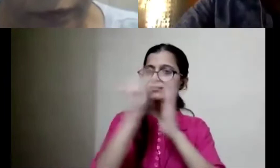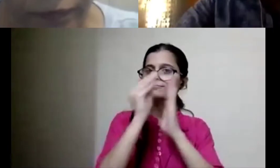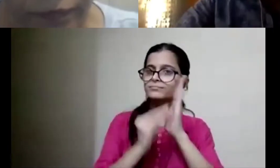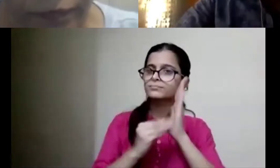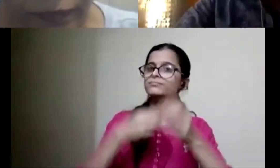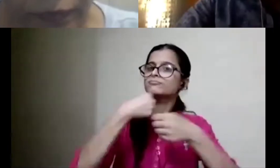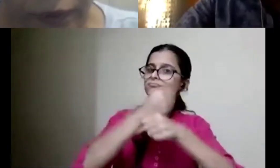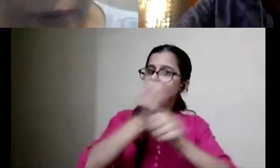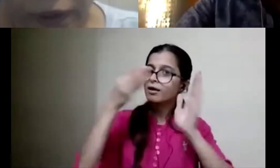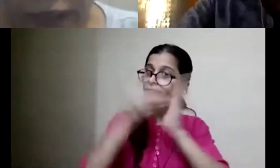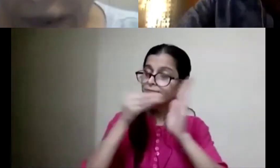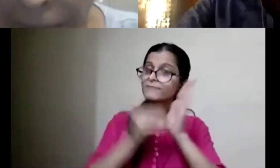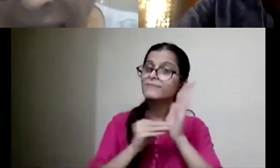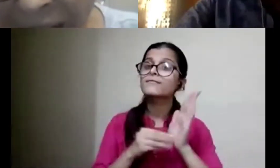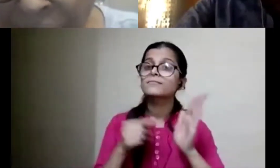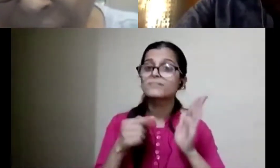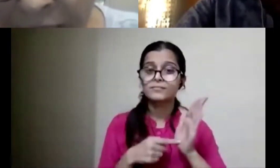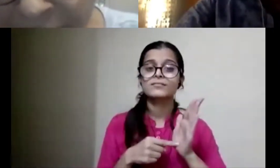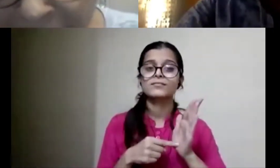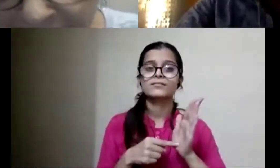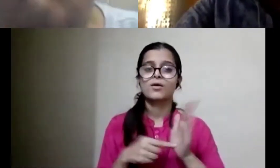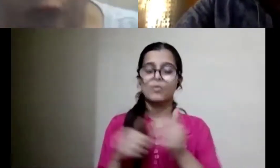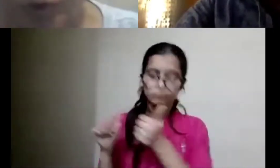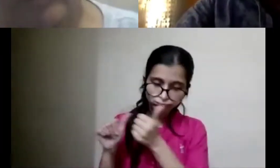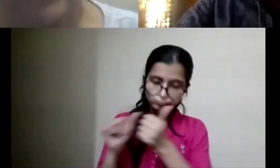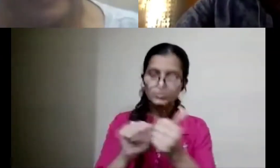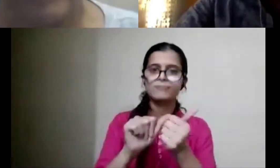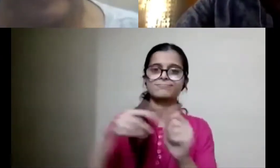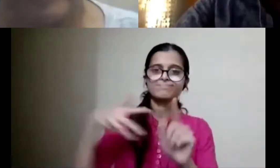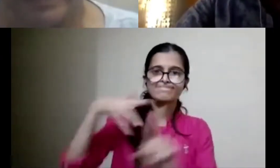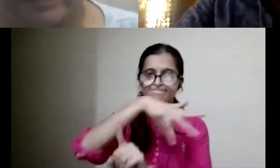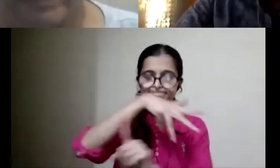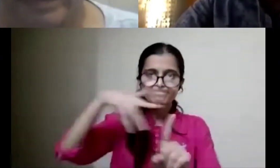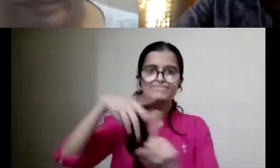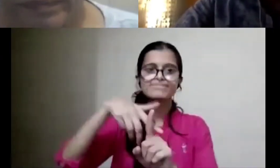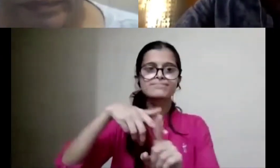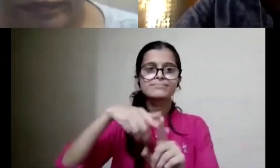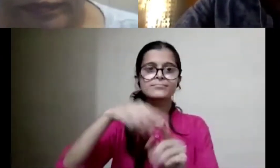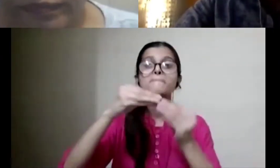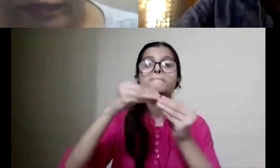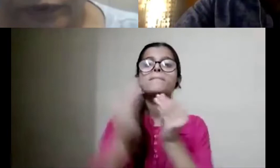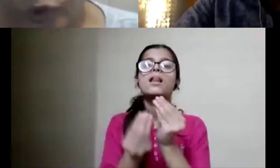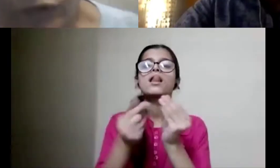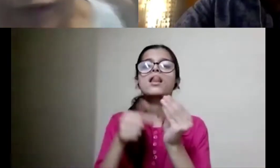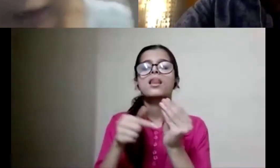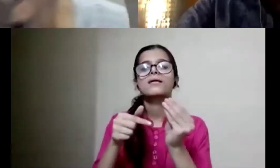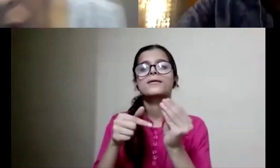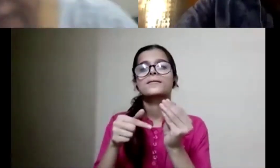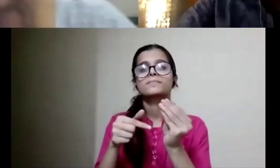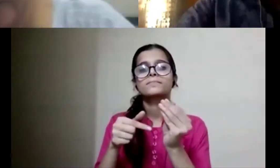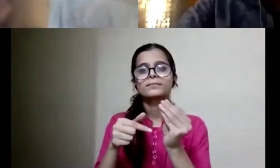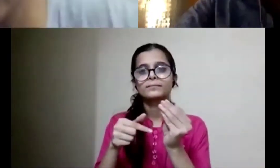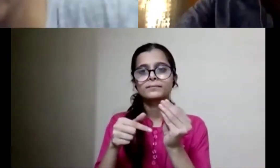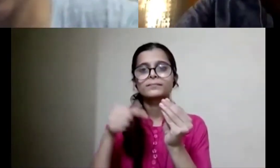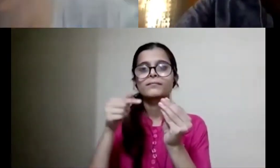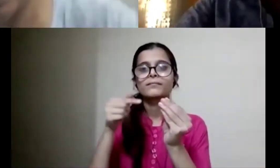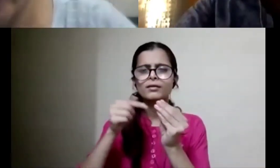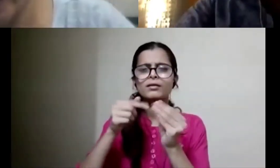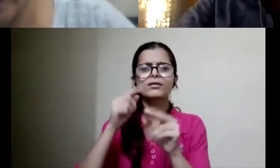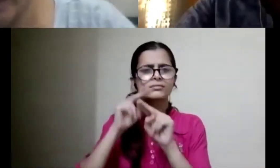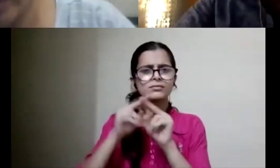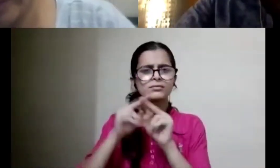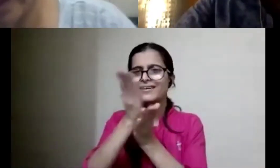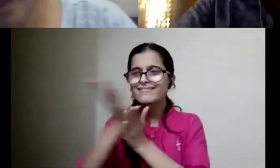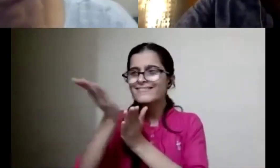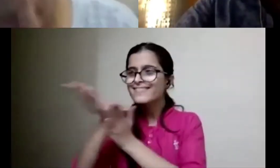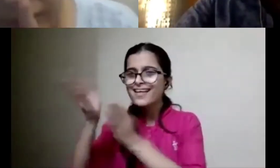formulated, their backup is at each point of time that bill. You're going to find whole segments which they've just